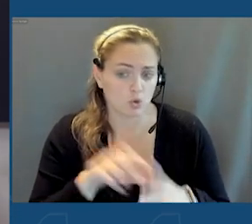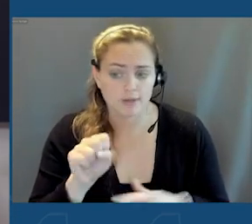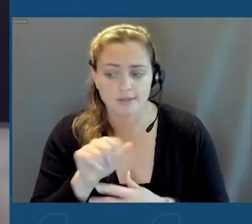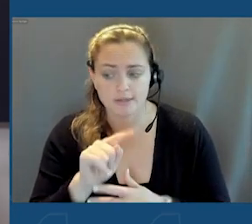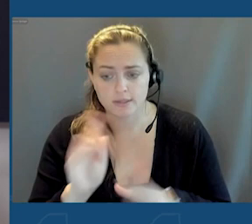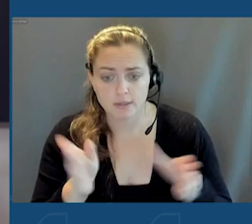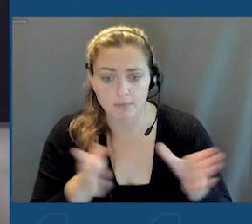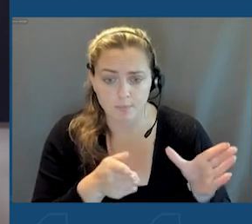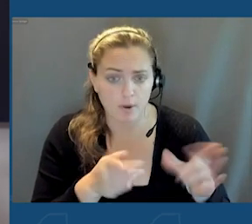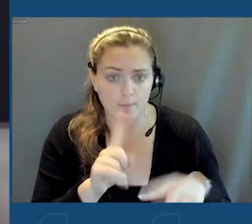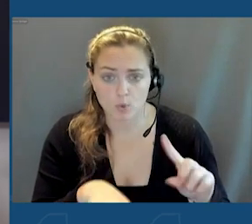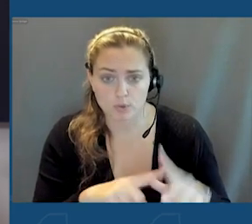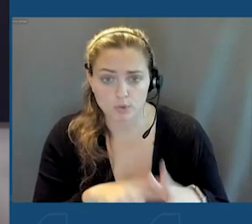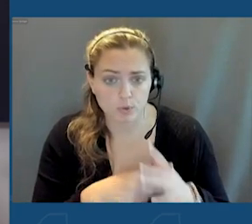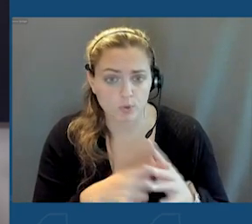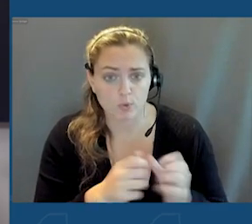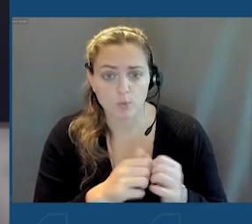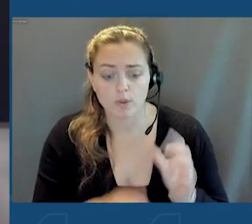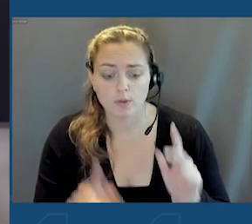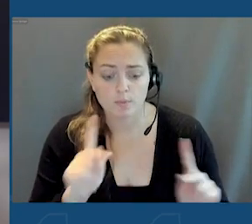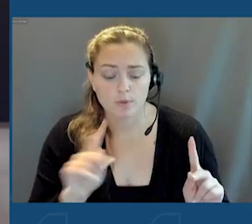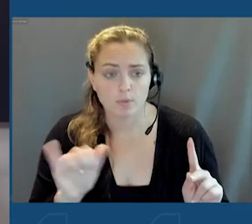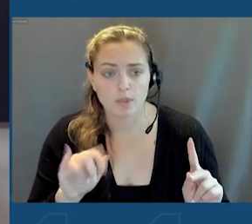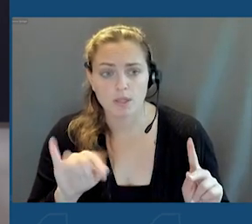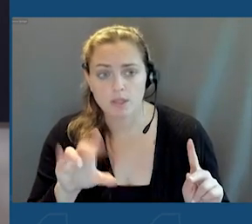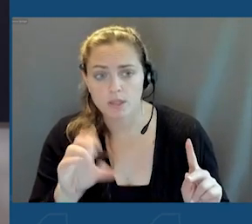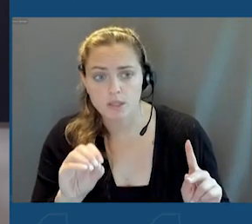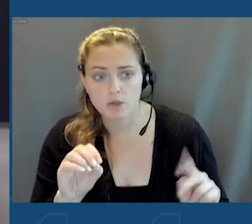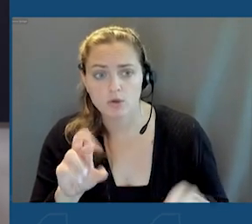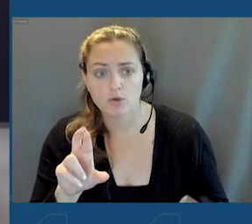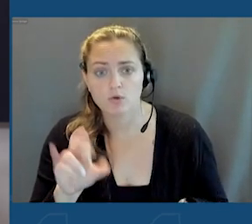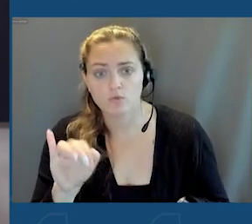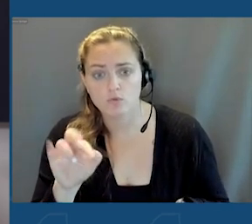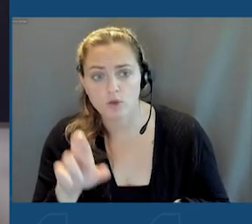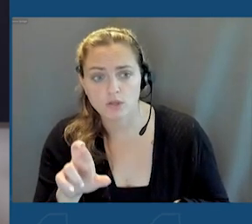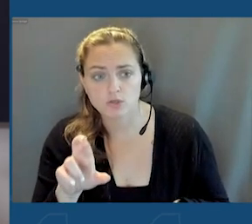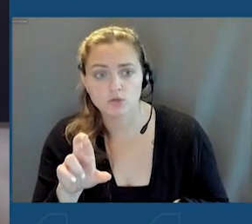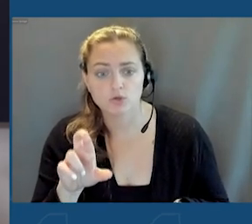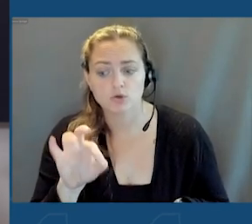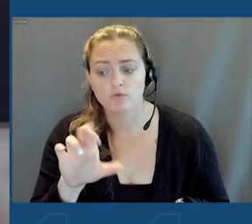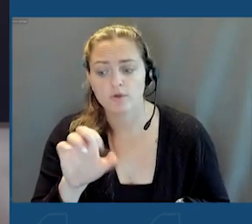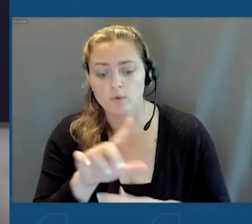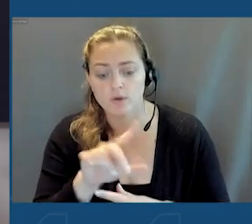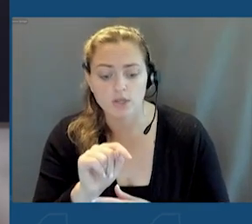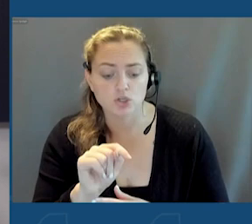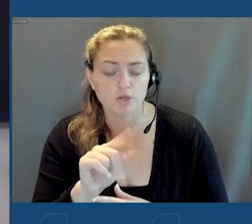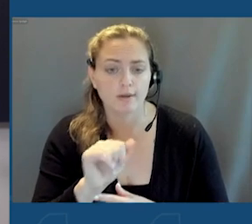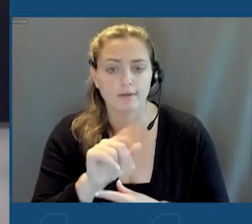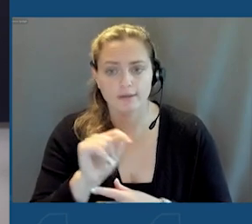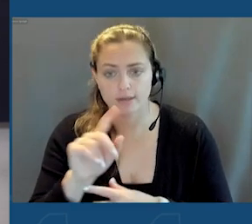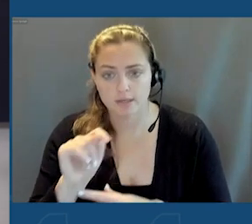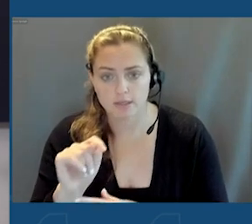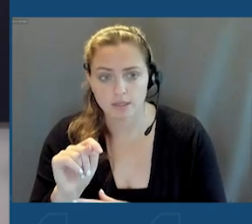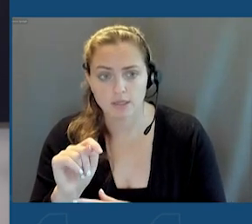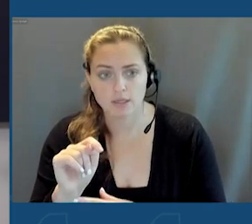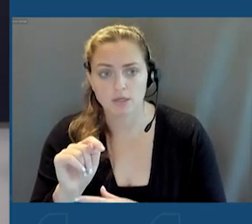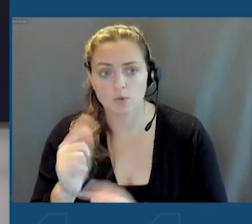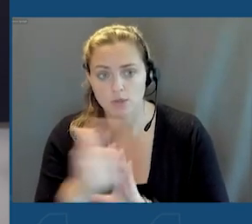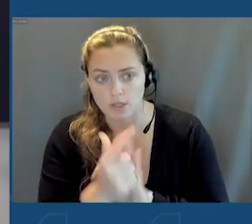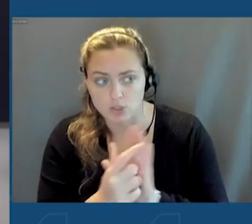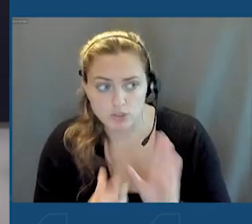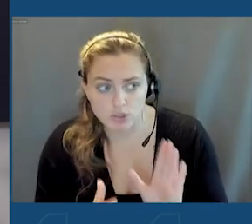would not have started without people like Leo Rosner Foundation and AT&T. To our